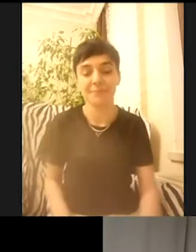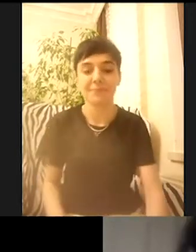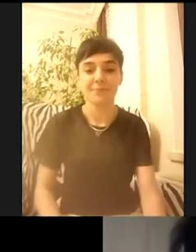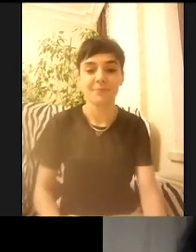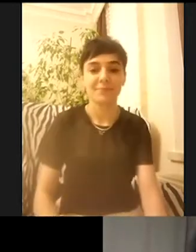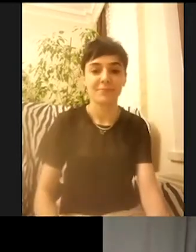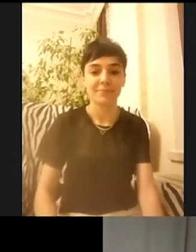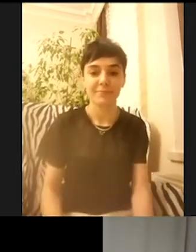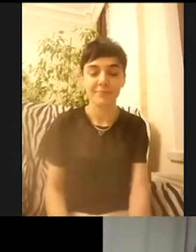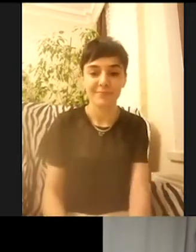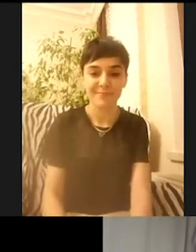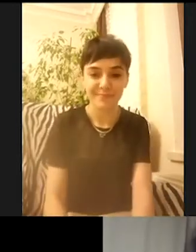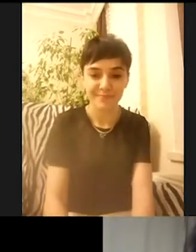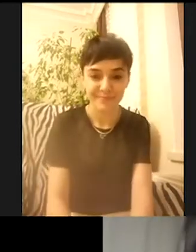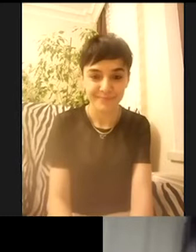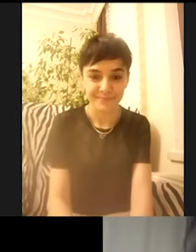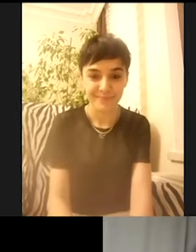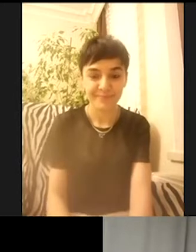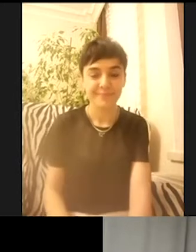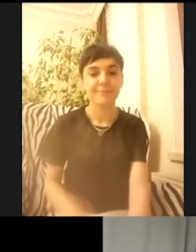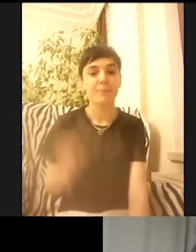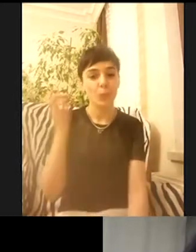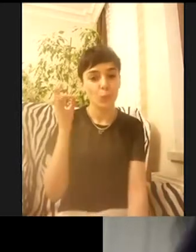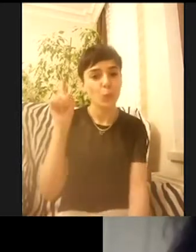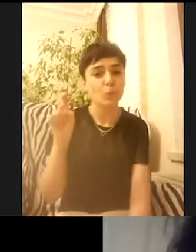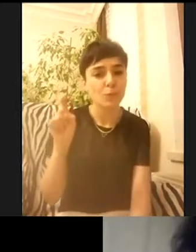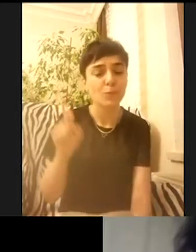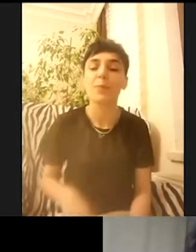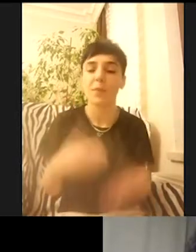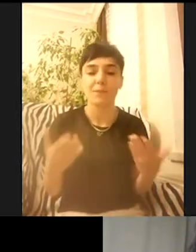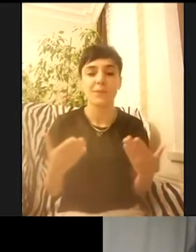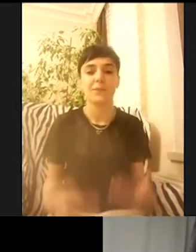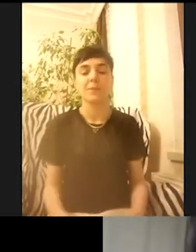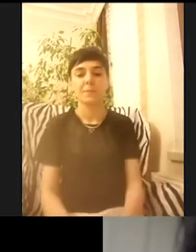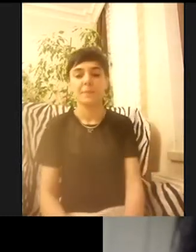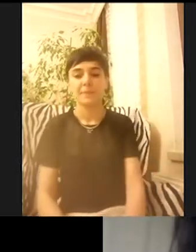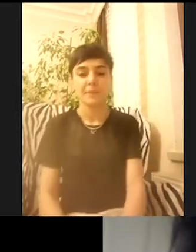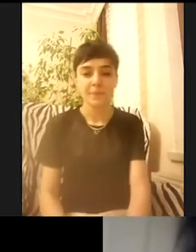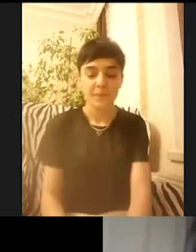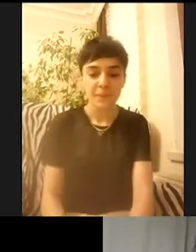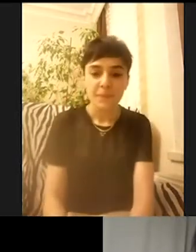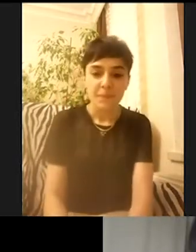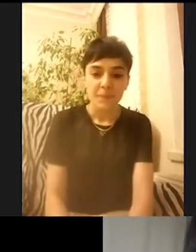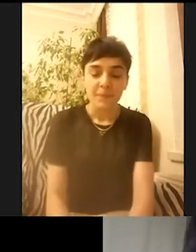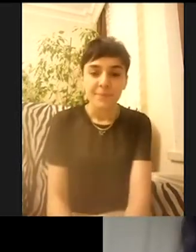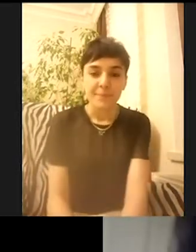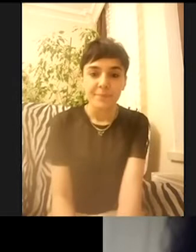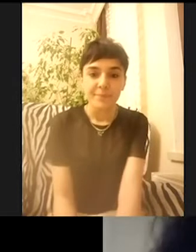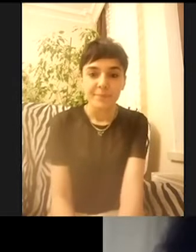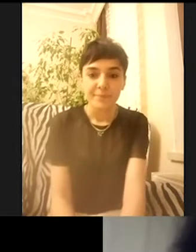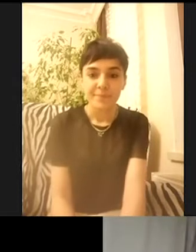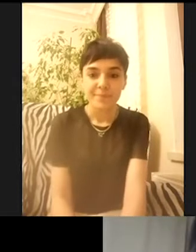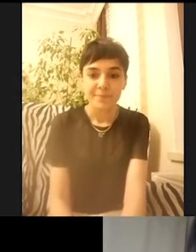Can you hear me? Perfect. Okay, so let me start with my audio